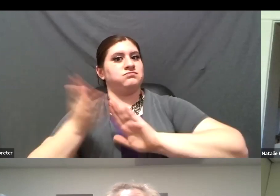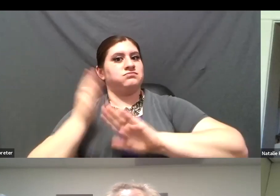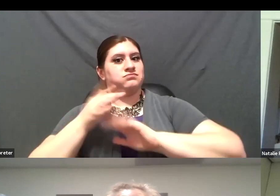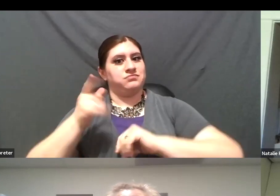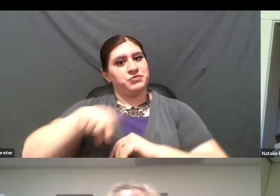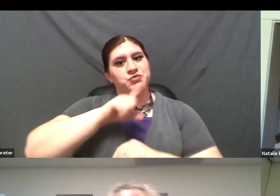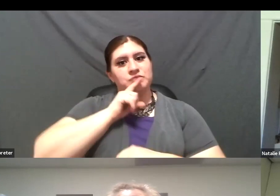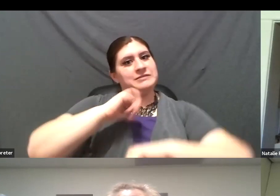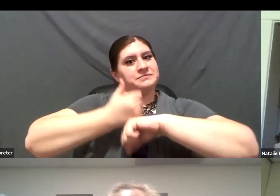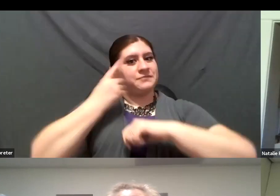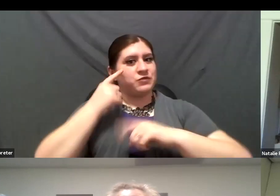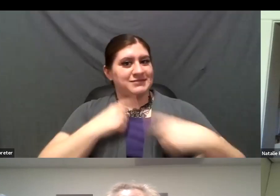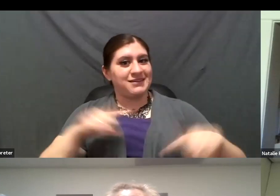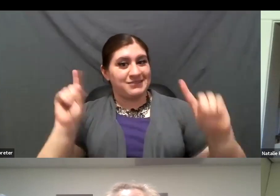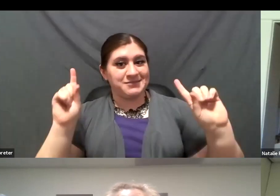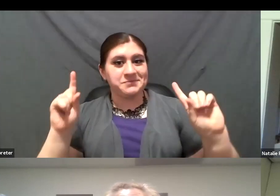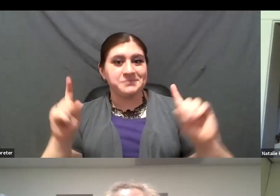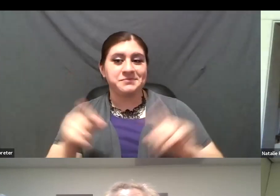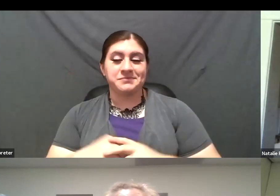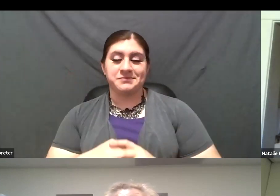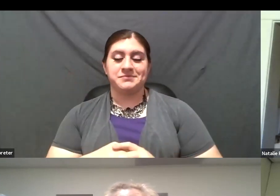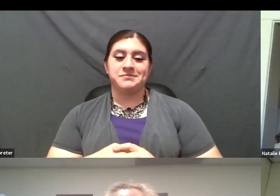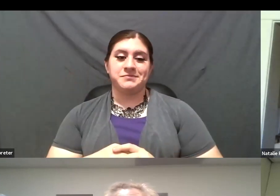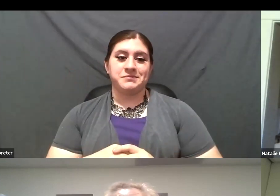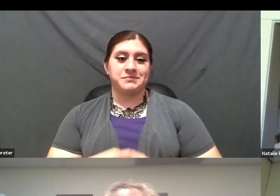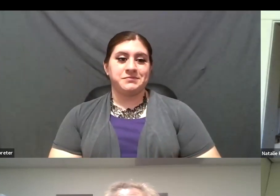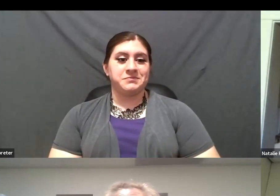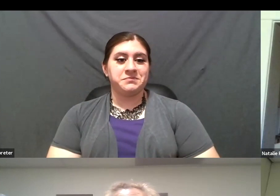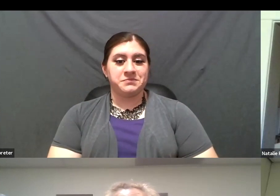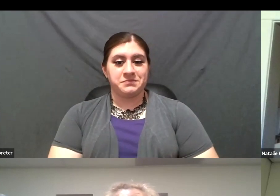really set them up to be professionals in the world.